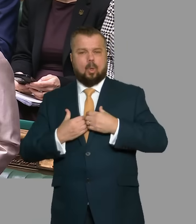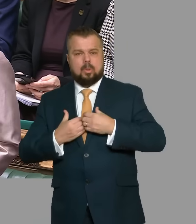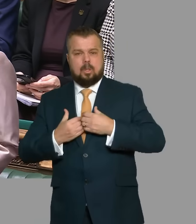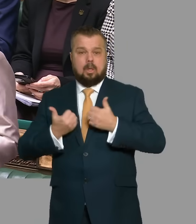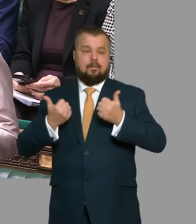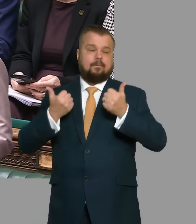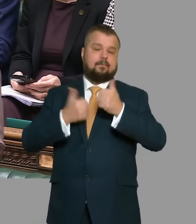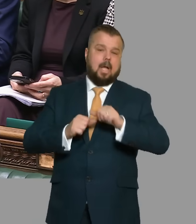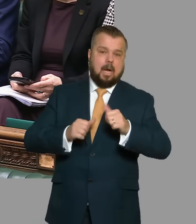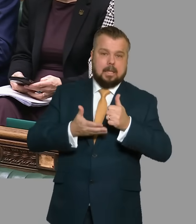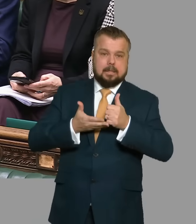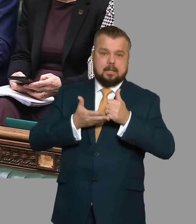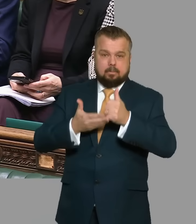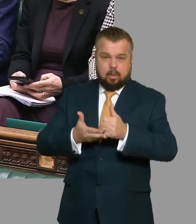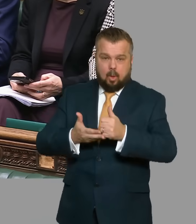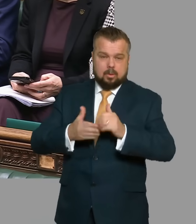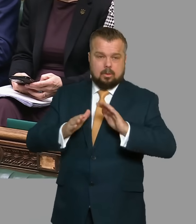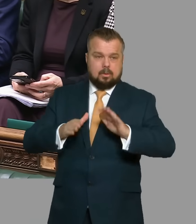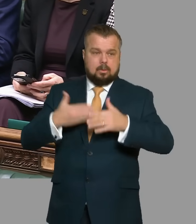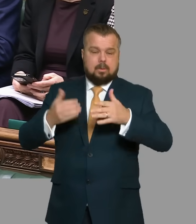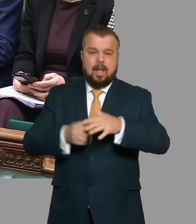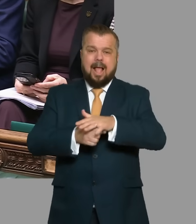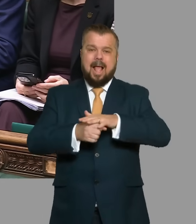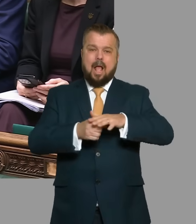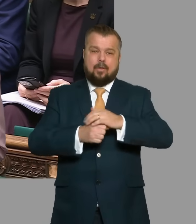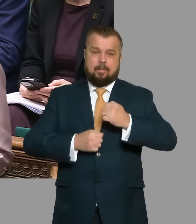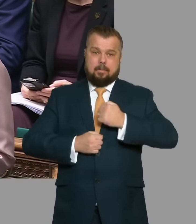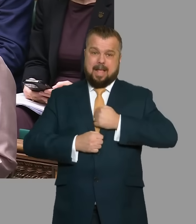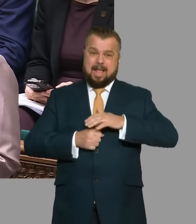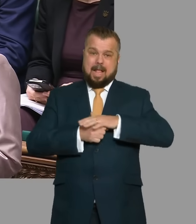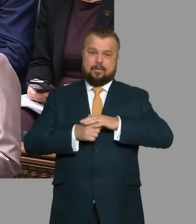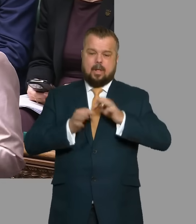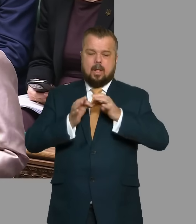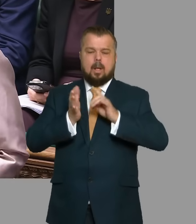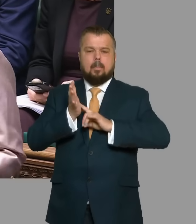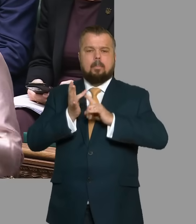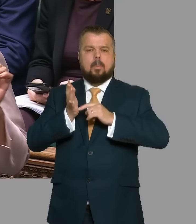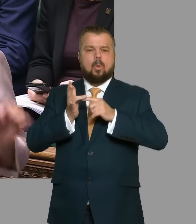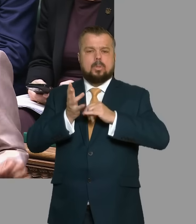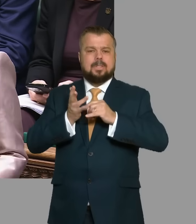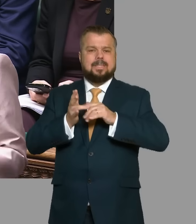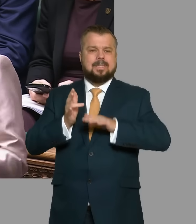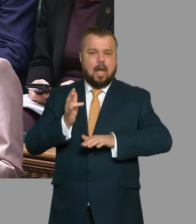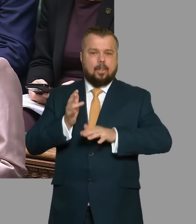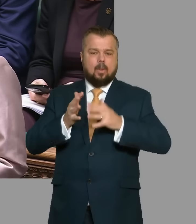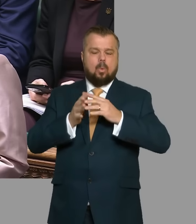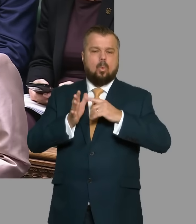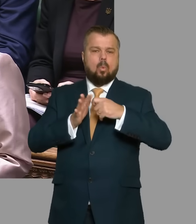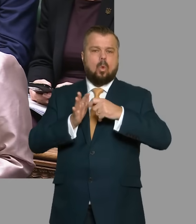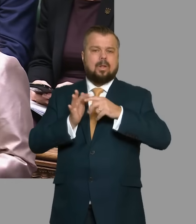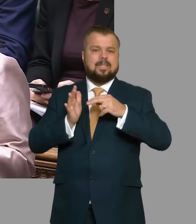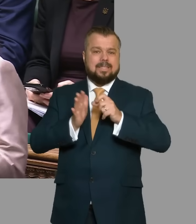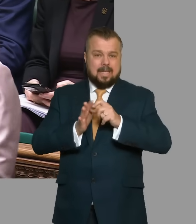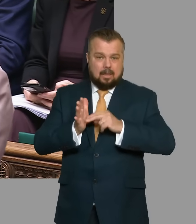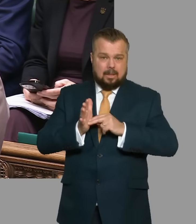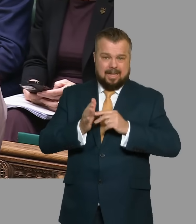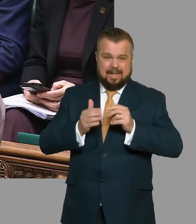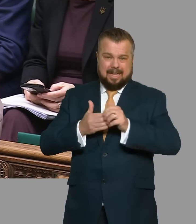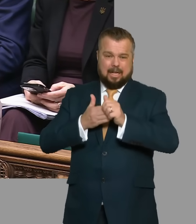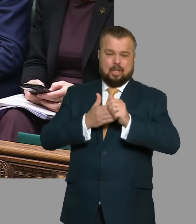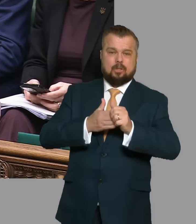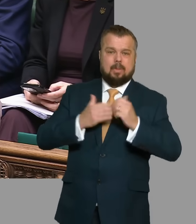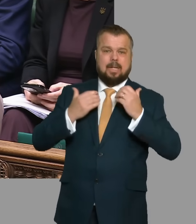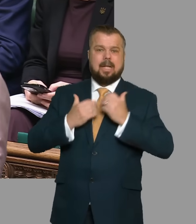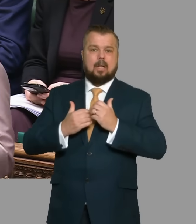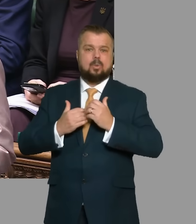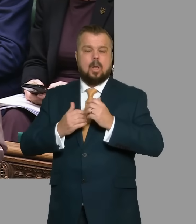in Bolton and Mayor Paul Dennett in Salford, increased funding is being turned into restoring frontline services, investment in